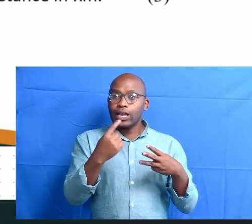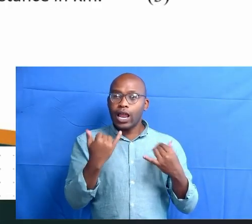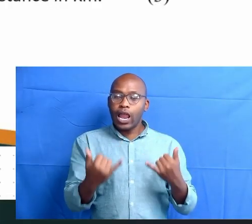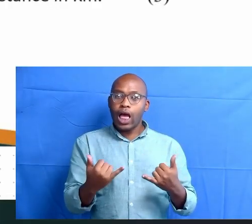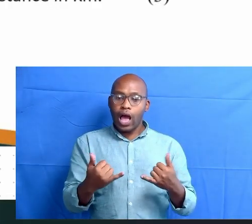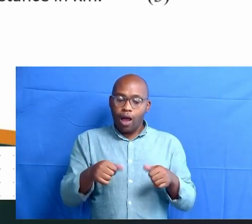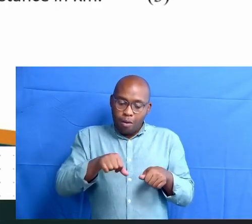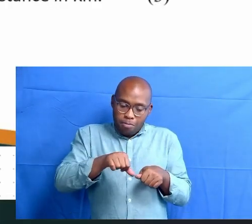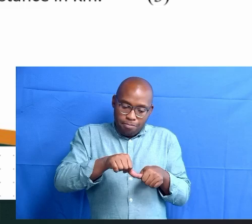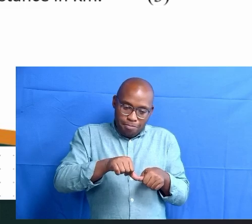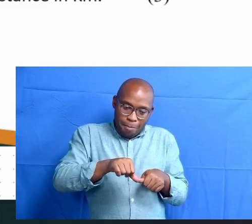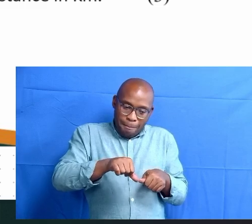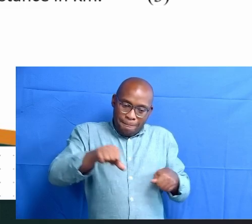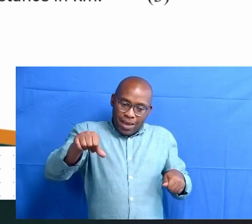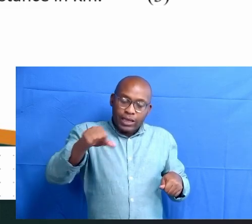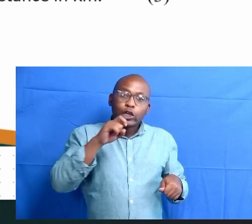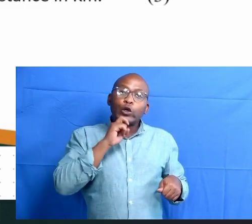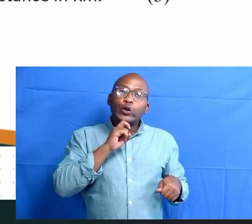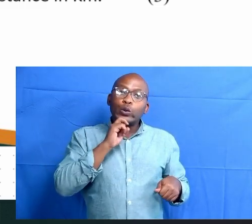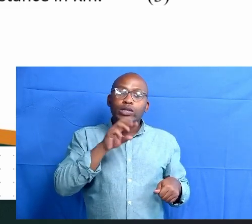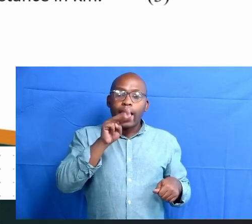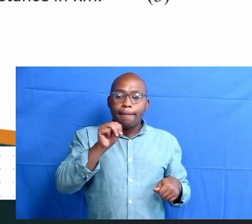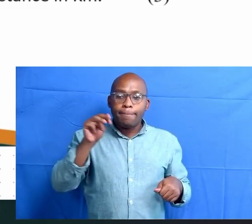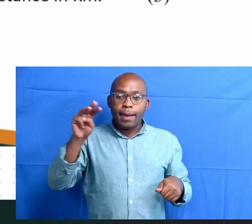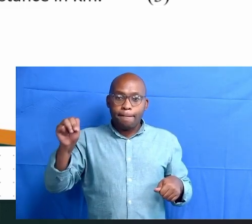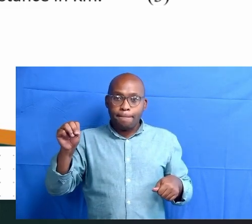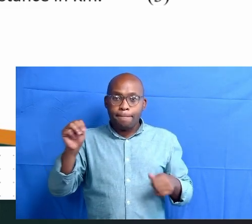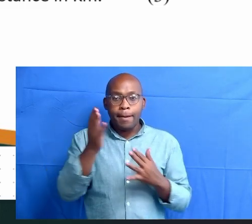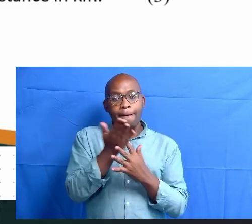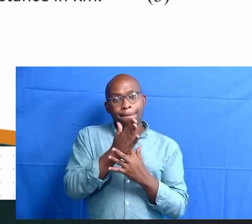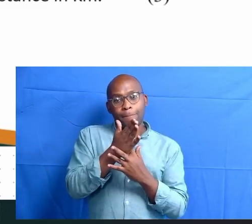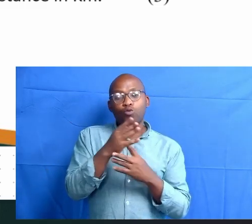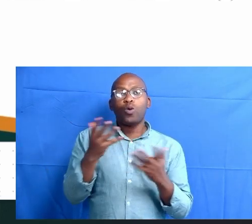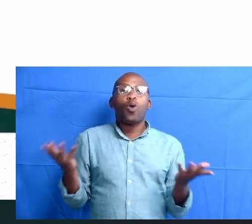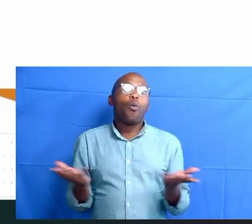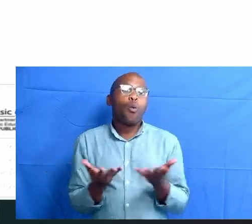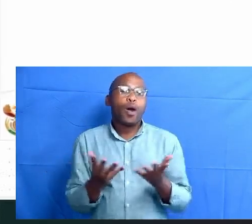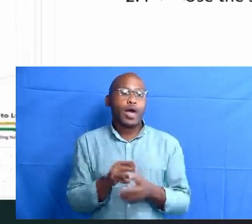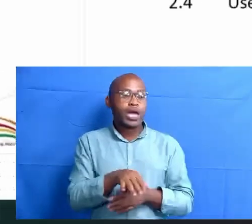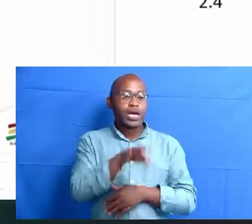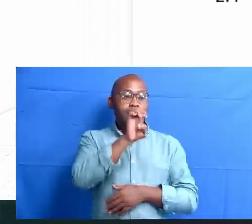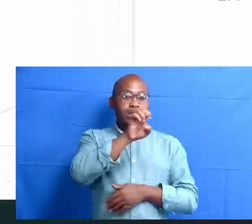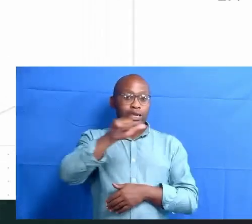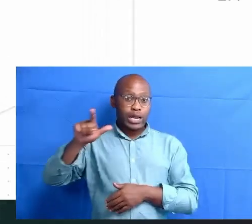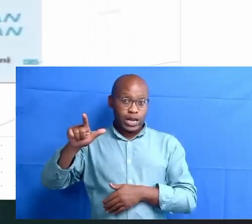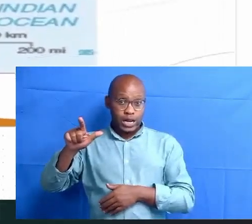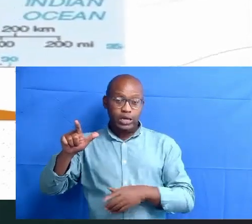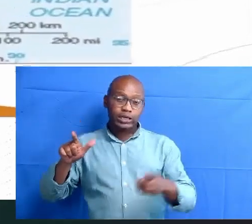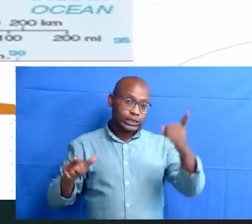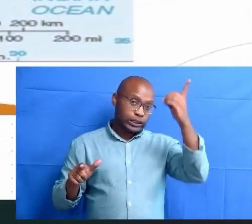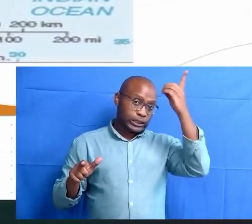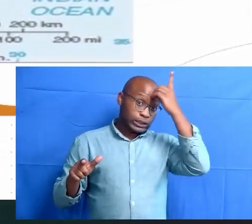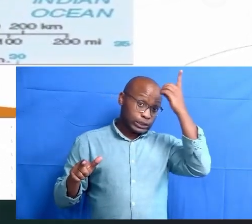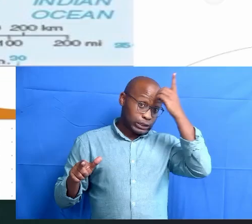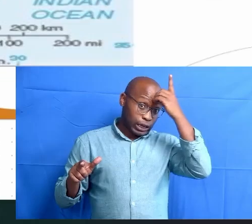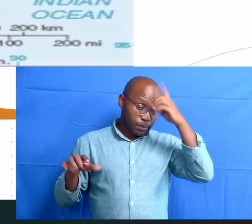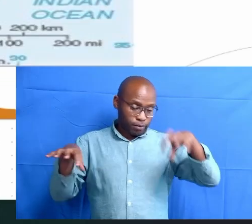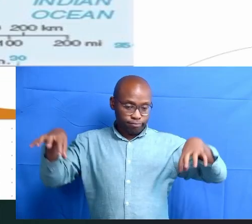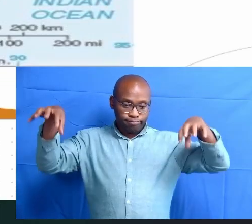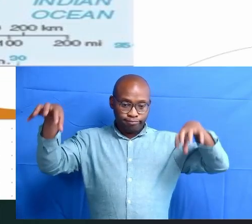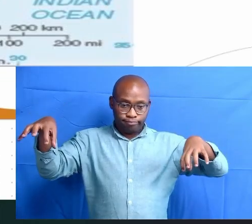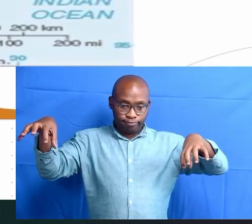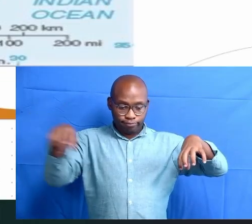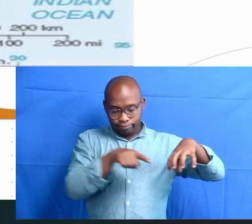distance in millimeters between the East London and Durban. In millimeters between the East London